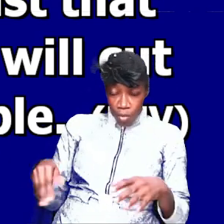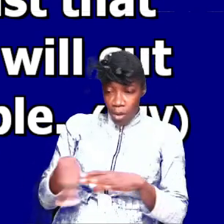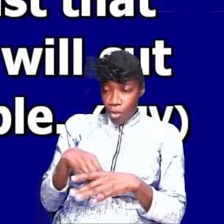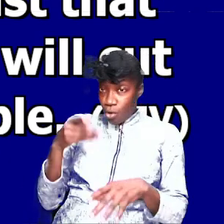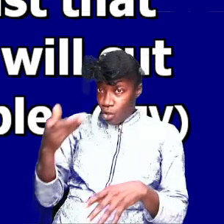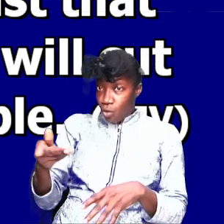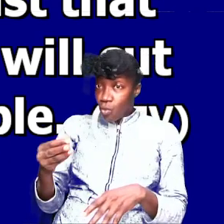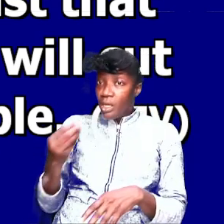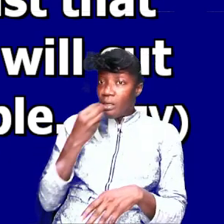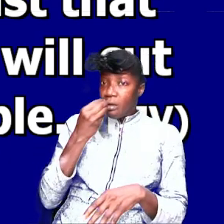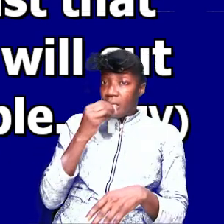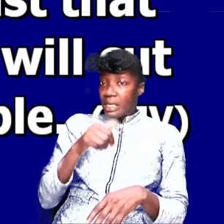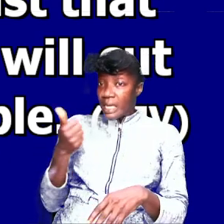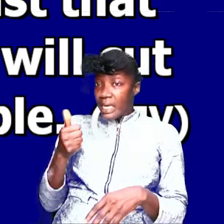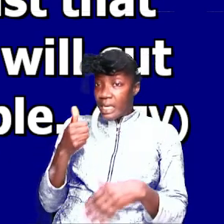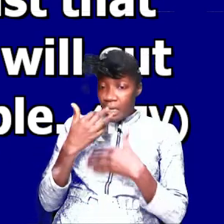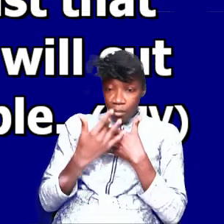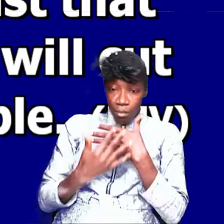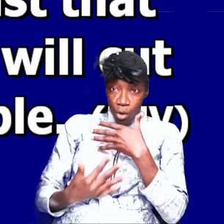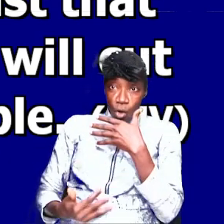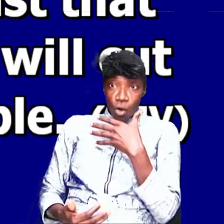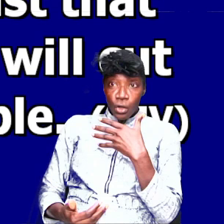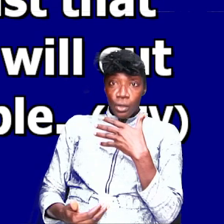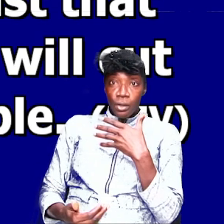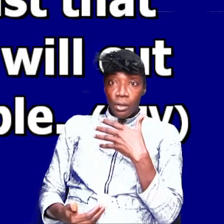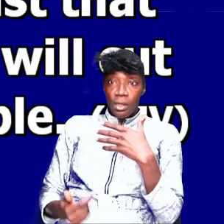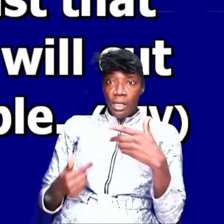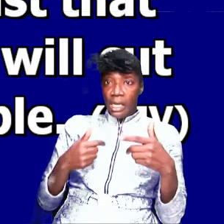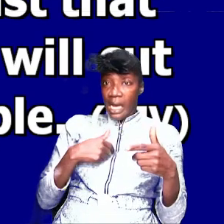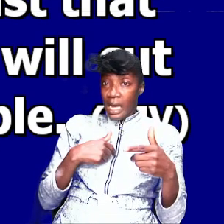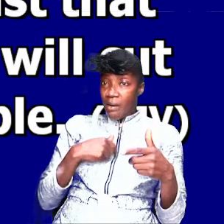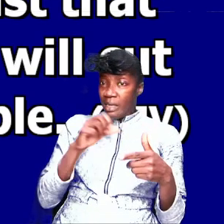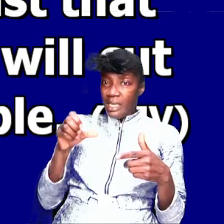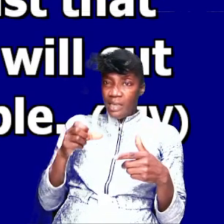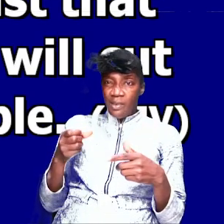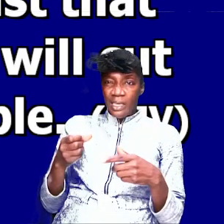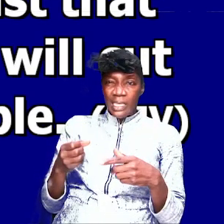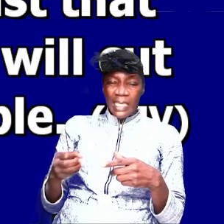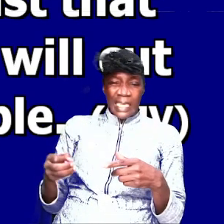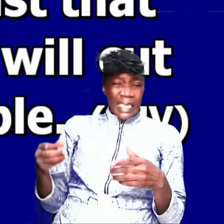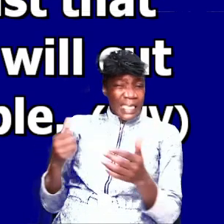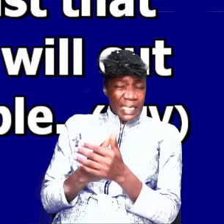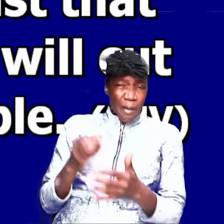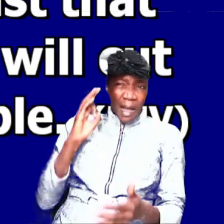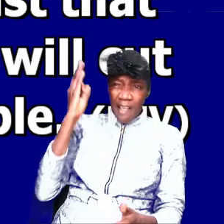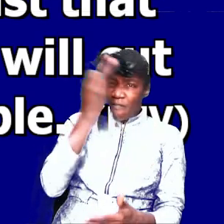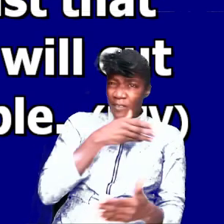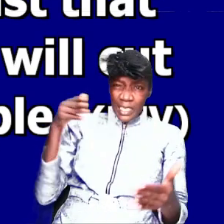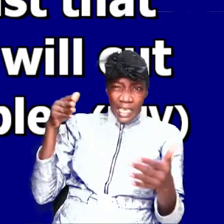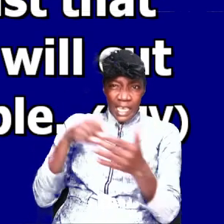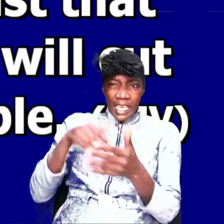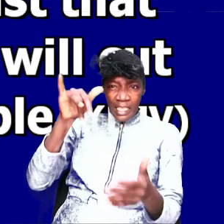that eateth any manner of blood, I will even set my face against that soul